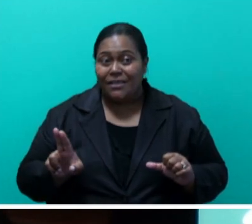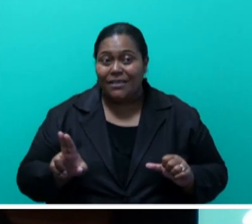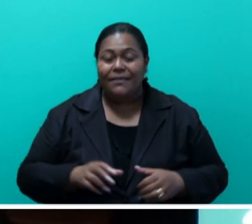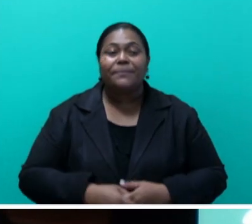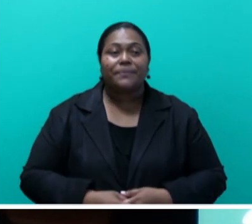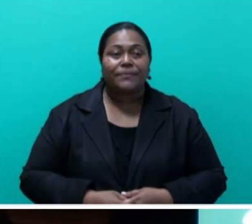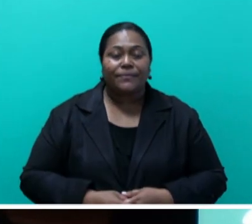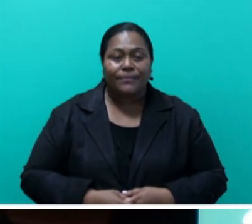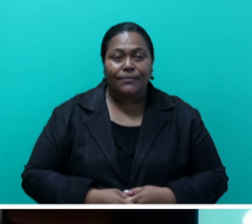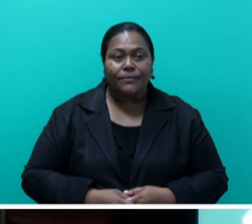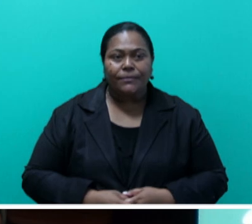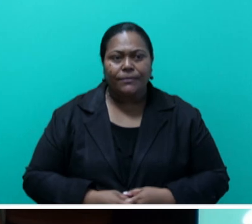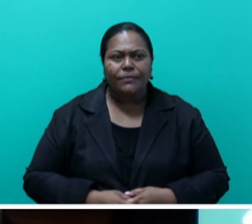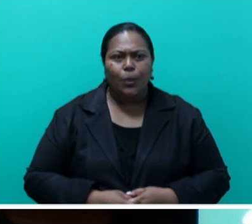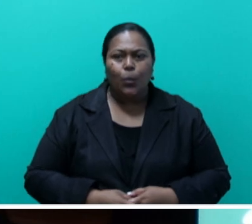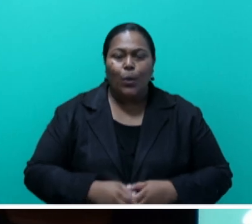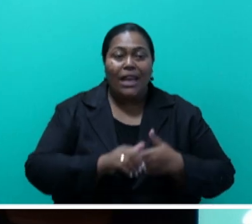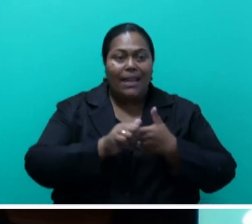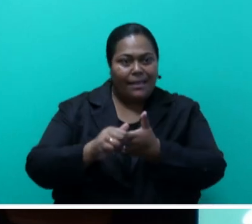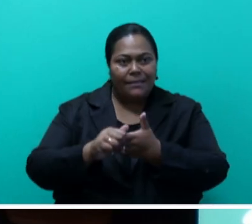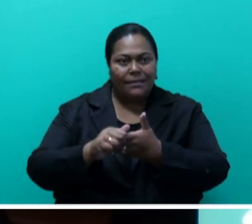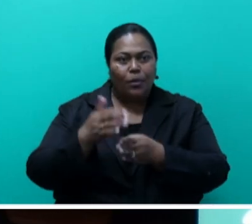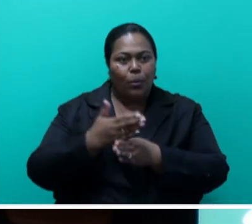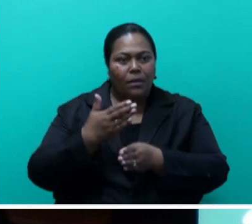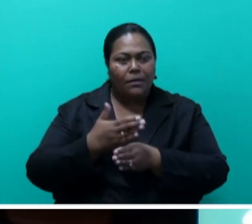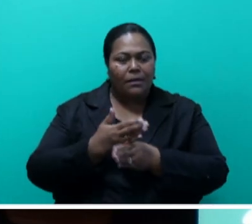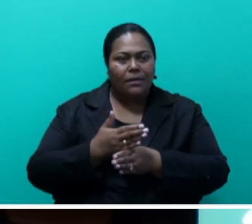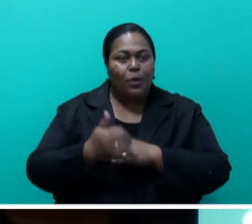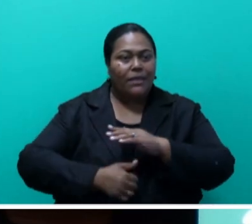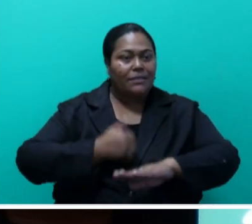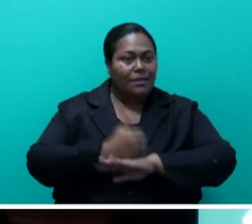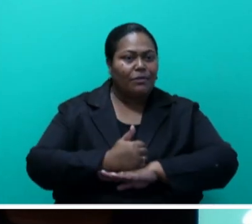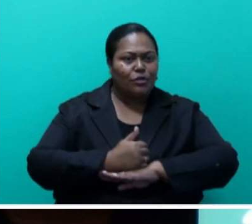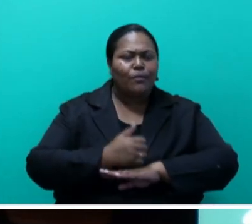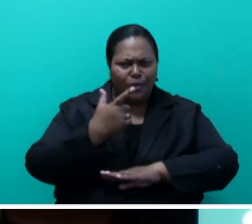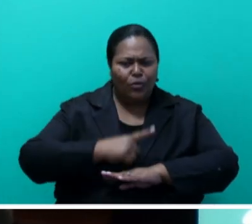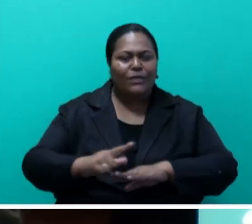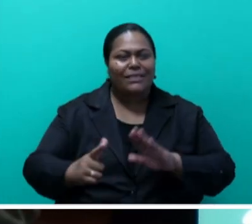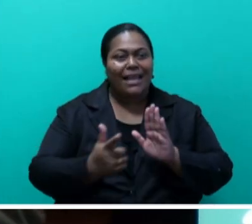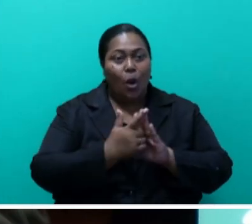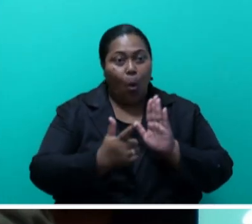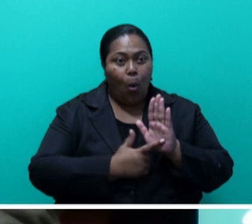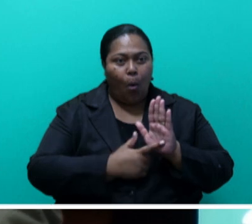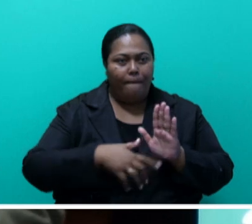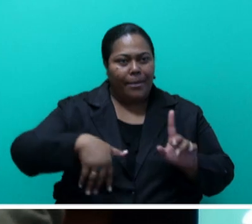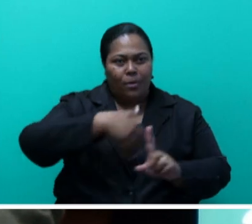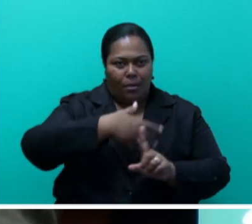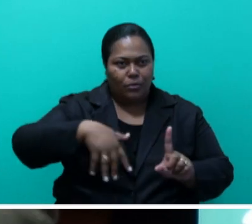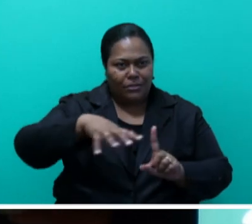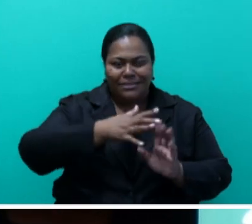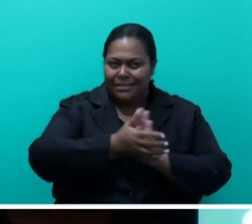will spearhead the significant establishment due to her legal knowledge and commitment to consumer